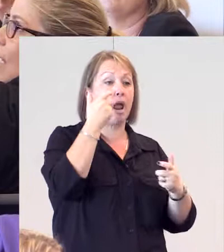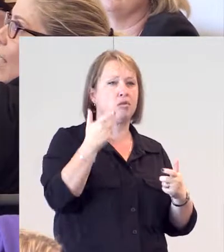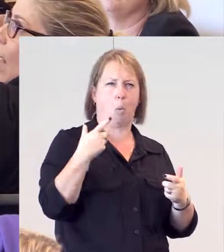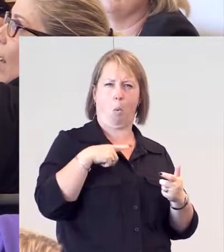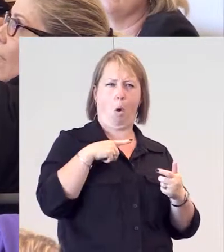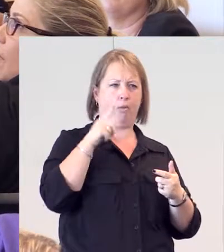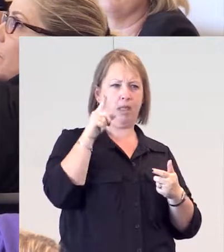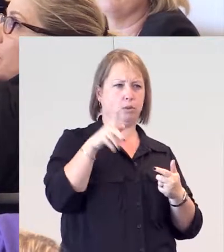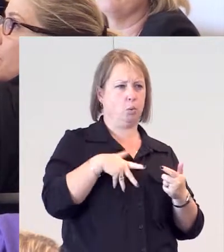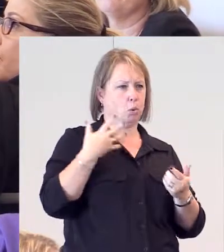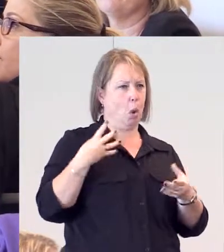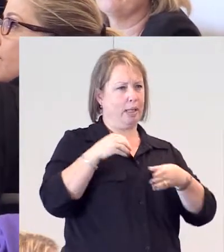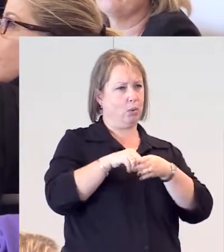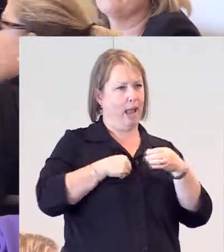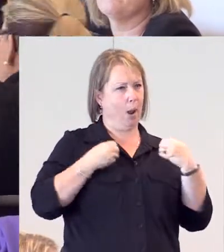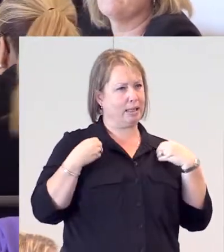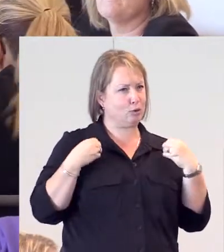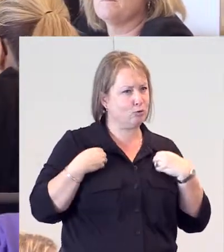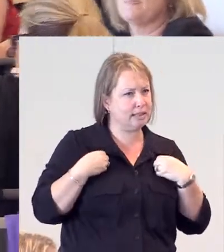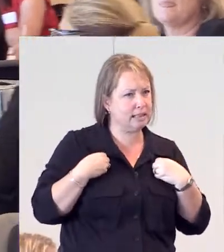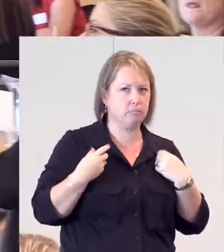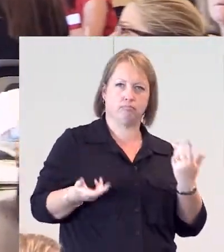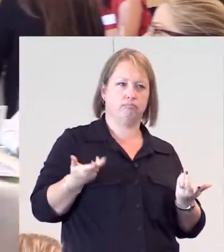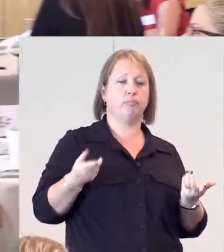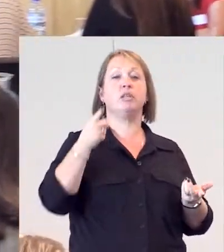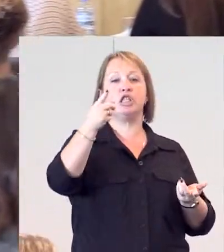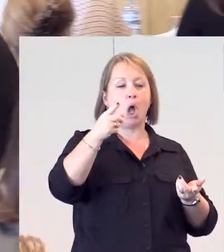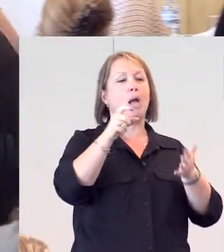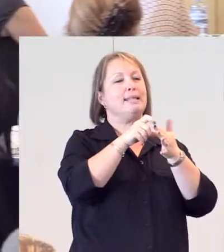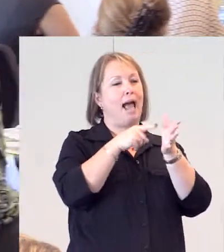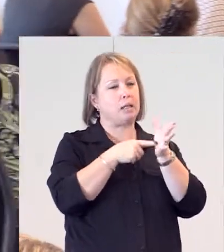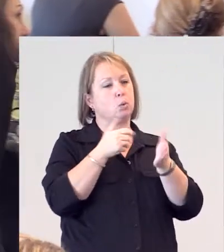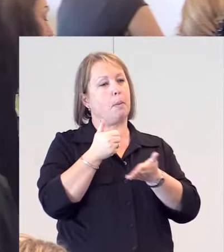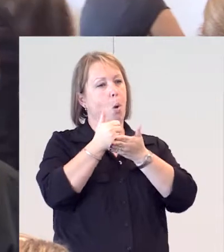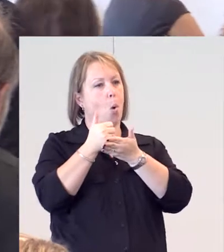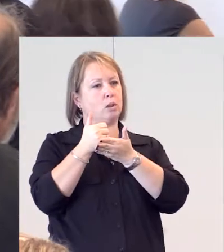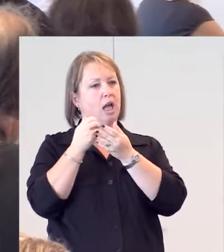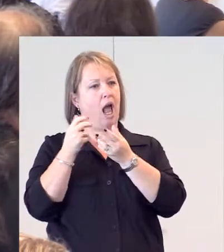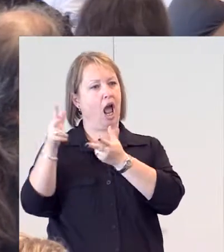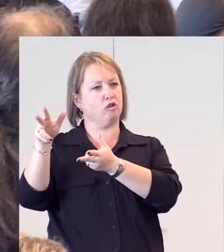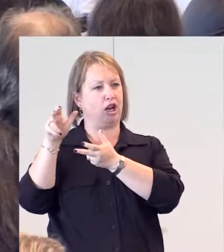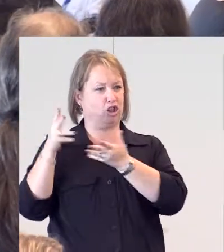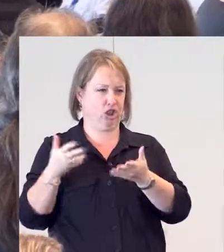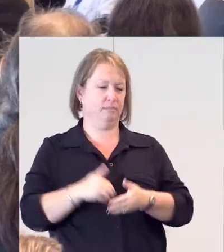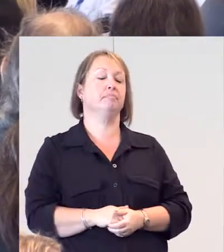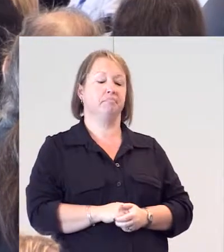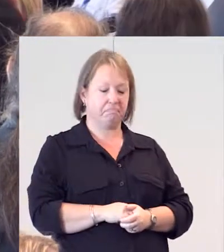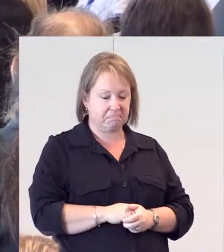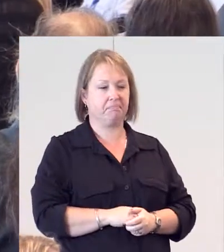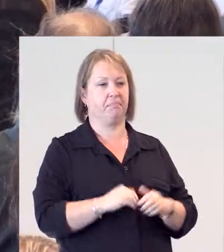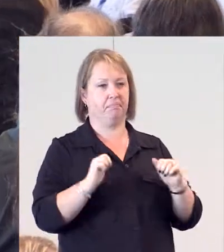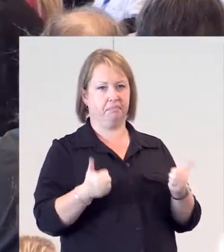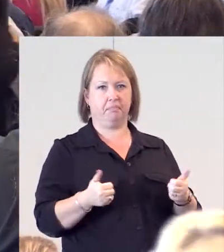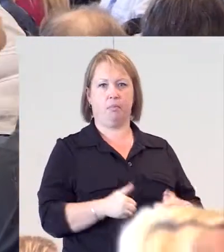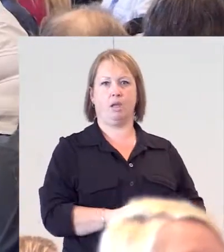industry and that kind of thing? Yep. So data that would support attraction. people into the workforce. Excellent. Okay.